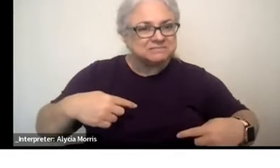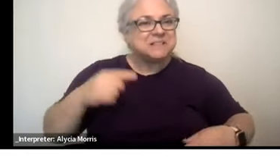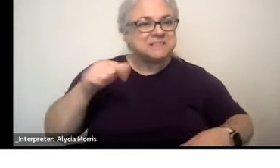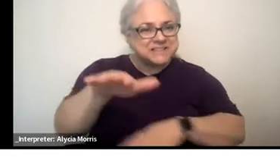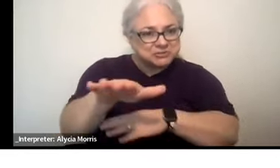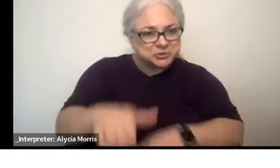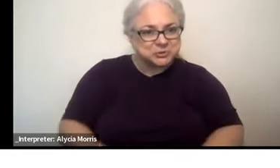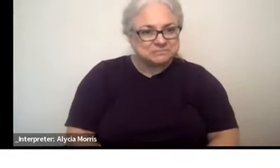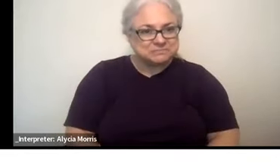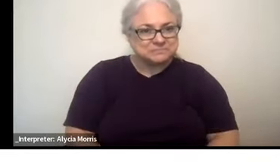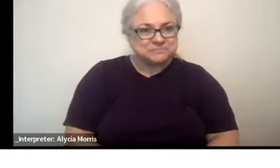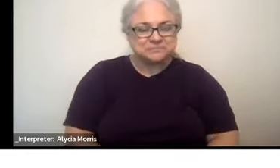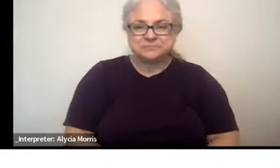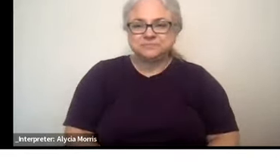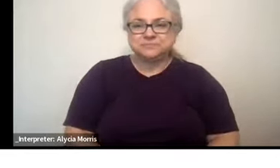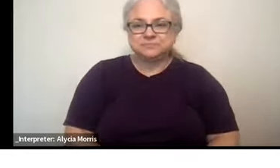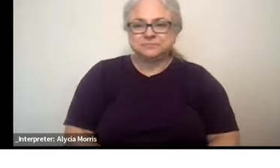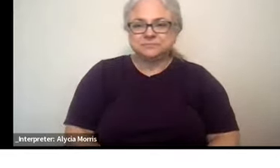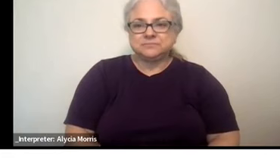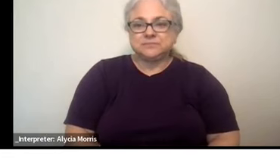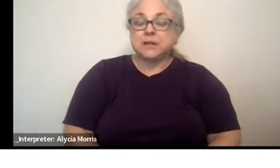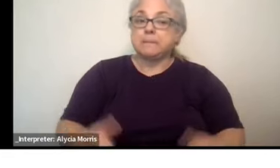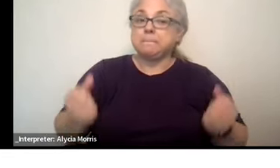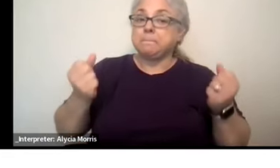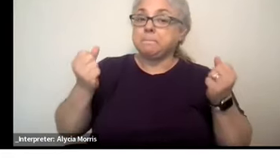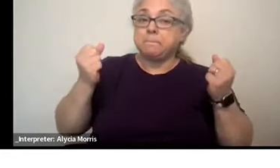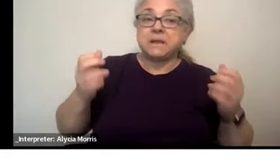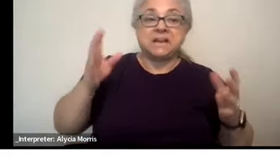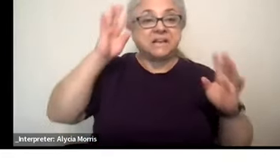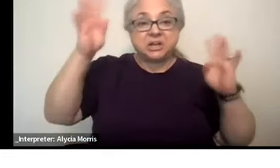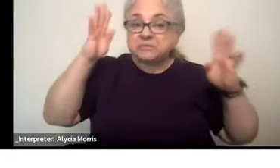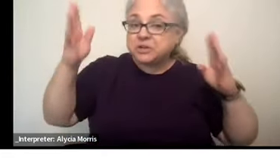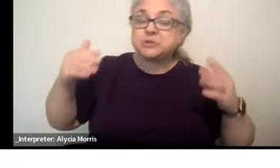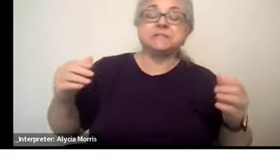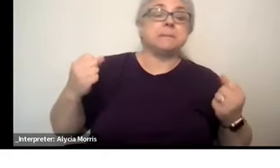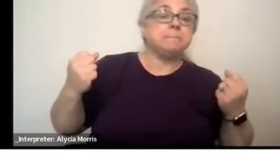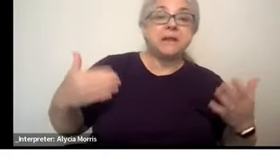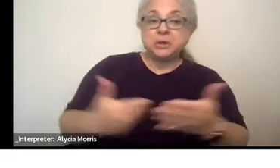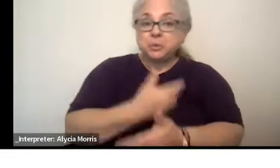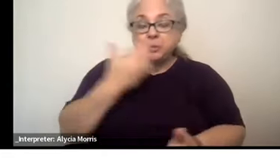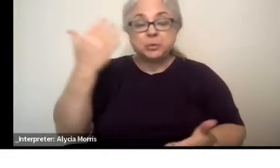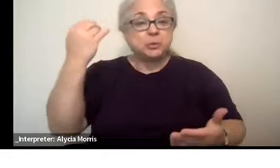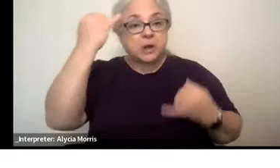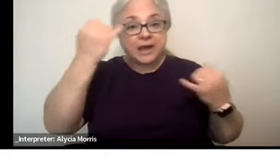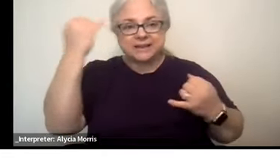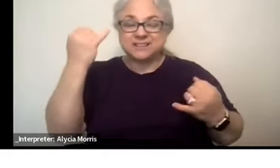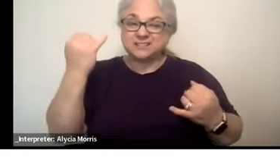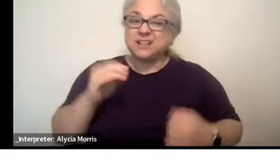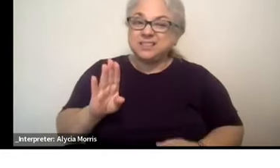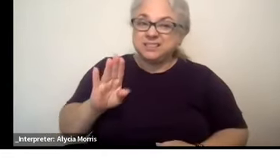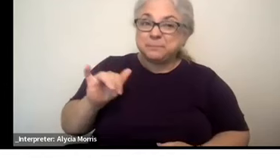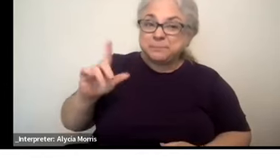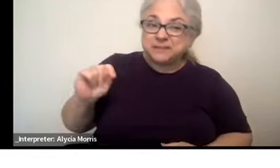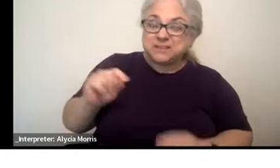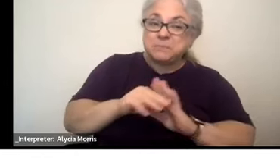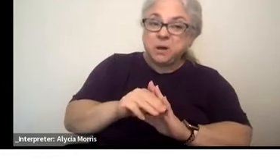afternoon. As many innovations, the BILT model was created out of necessity. Those